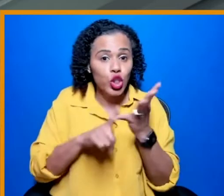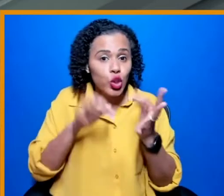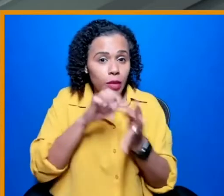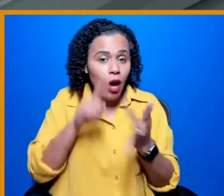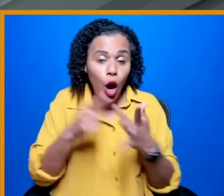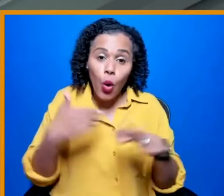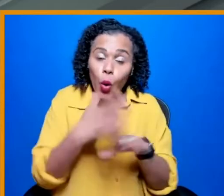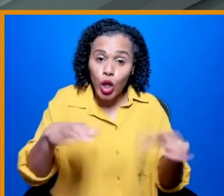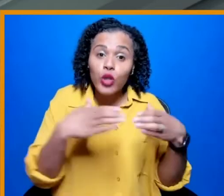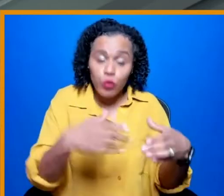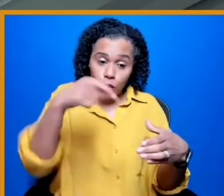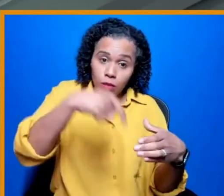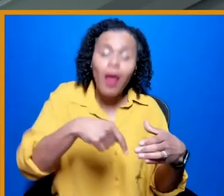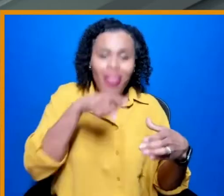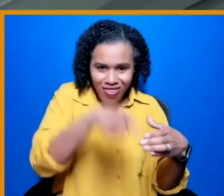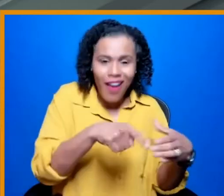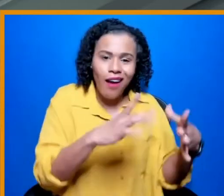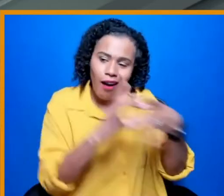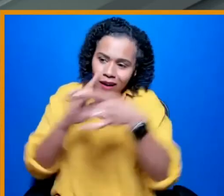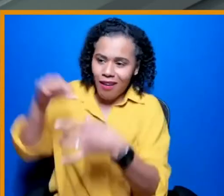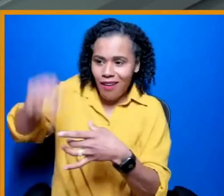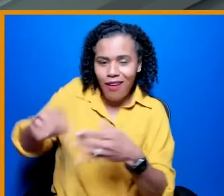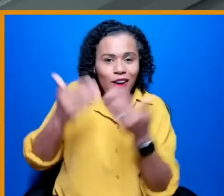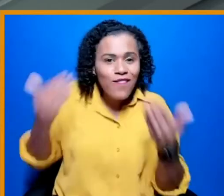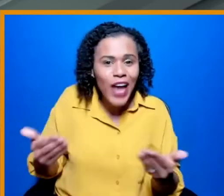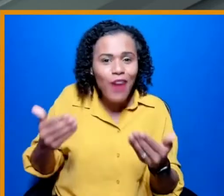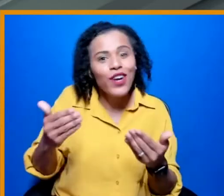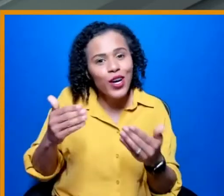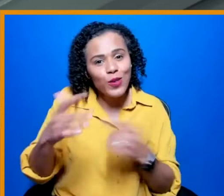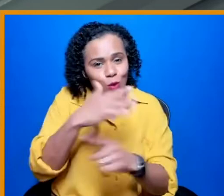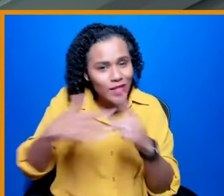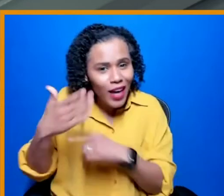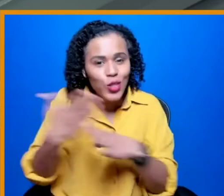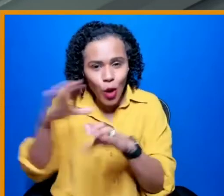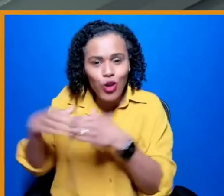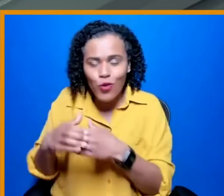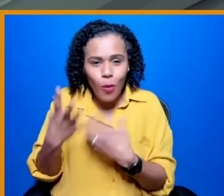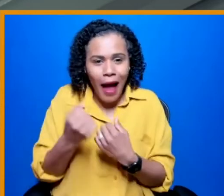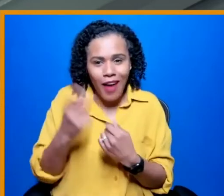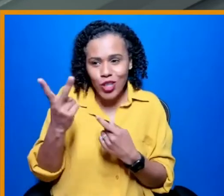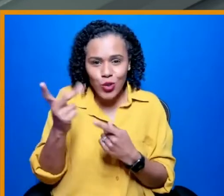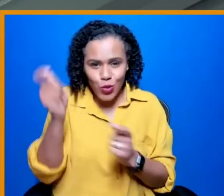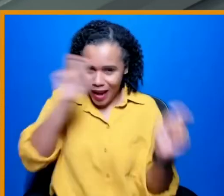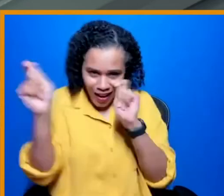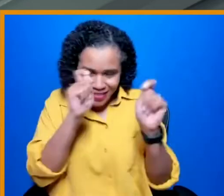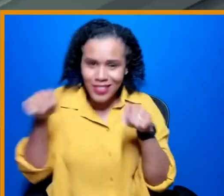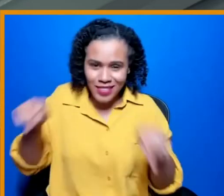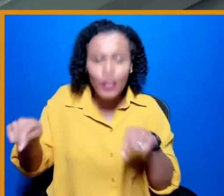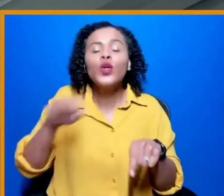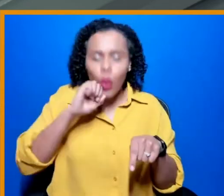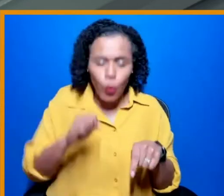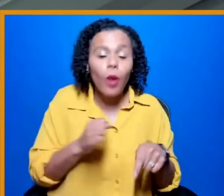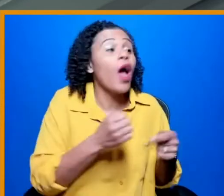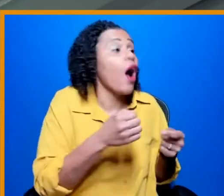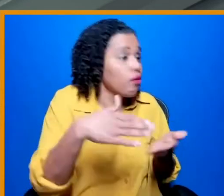also involved in the Fairer Society working group. So I know that they will be feeding in the previous consultation responses and